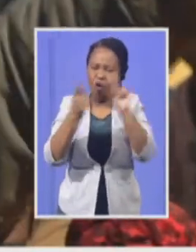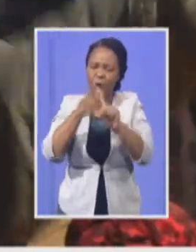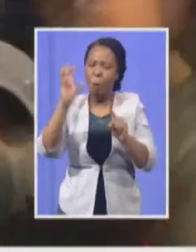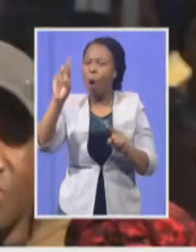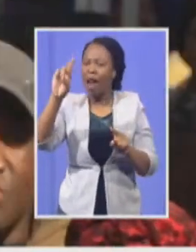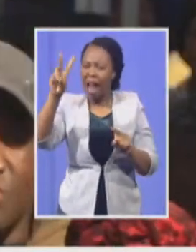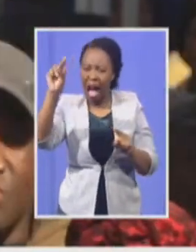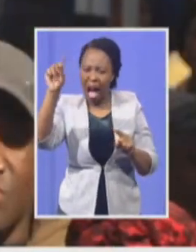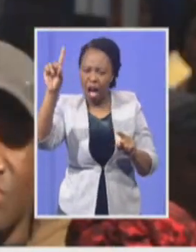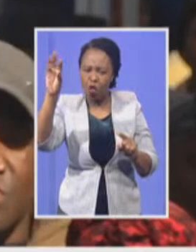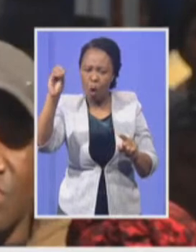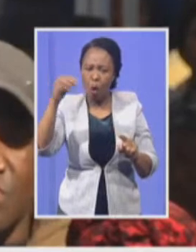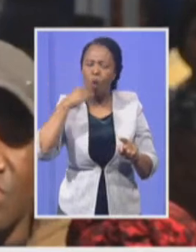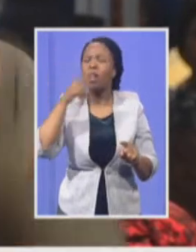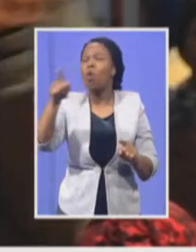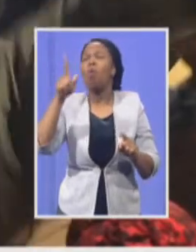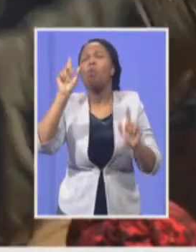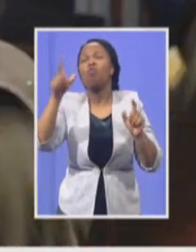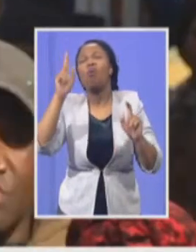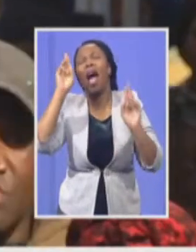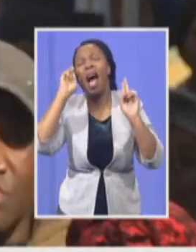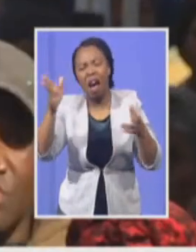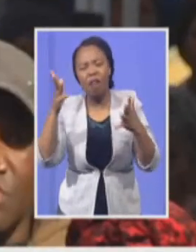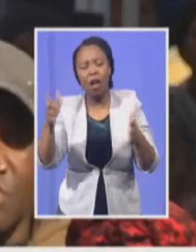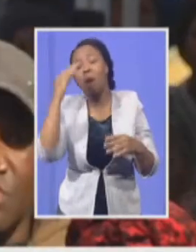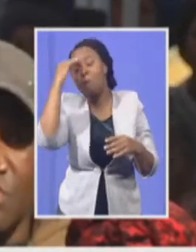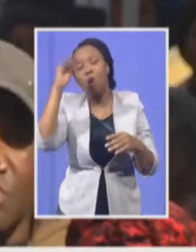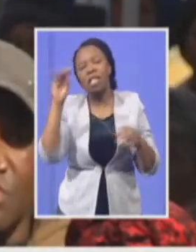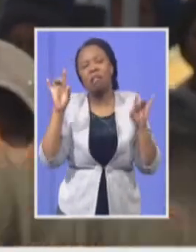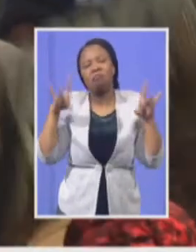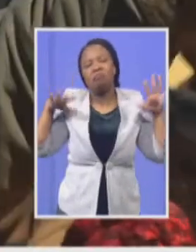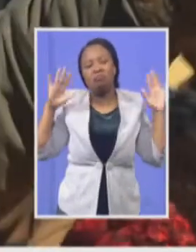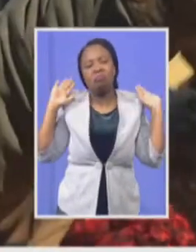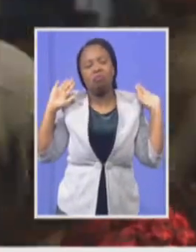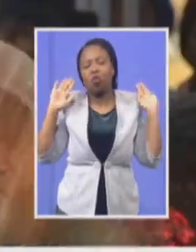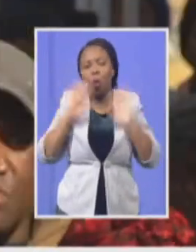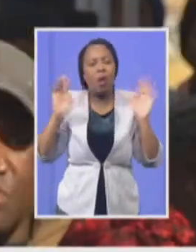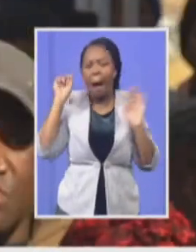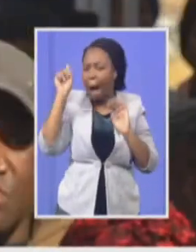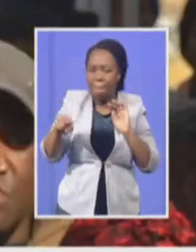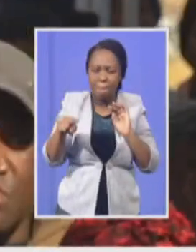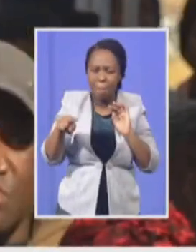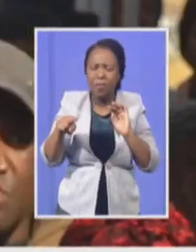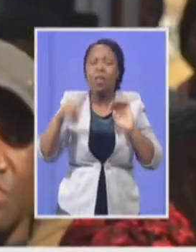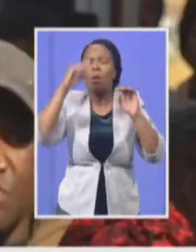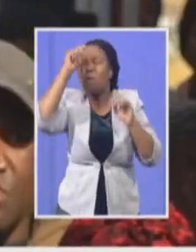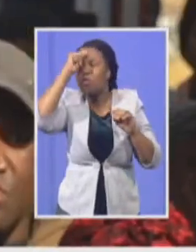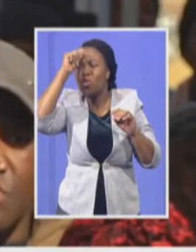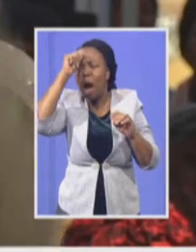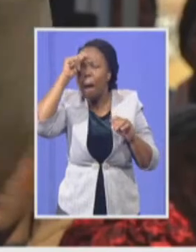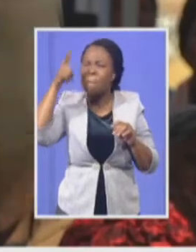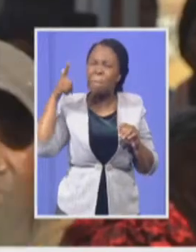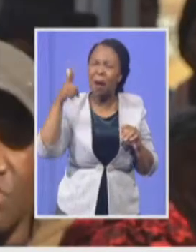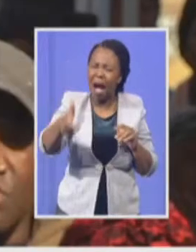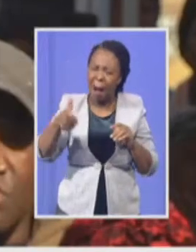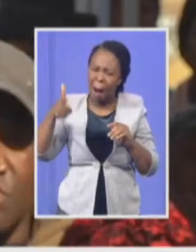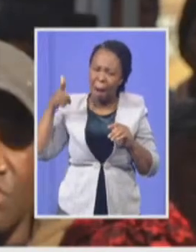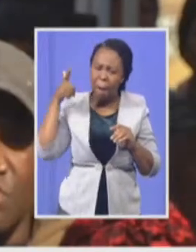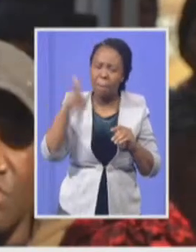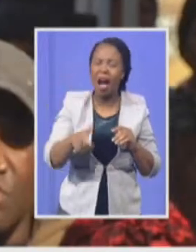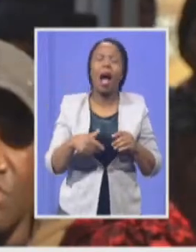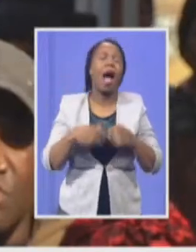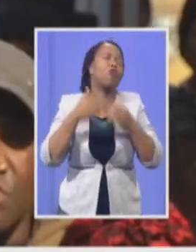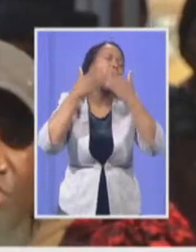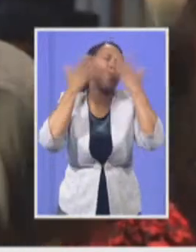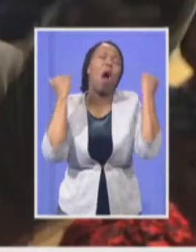station re motho ke wa shwa mo ha ona dipolisa letang la so file mshimane mo a thulwa a ke tsirile ha kae